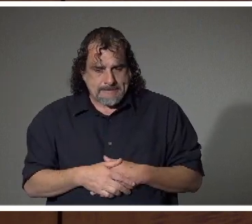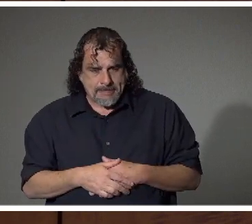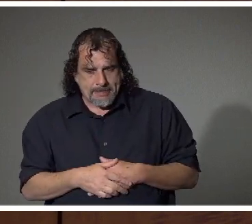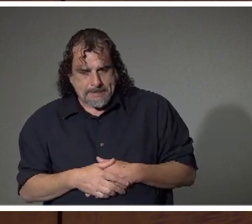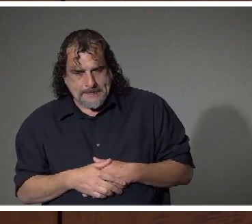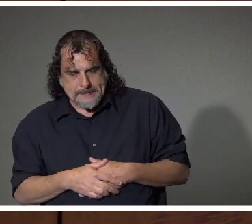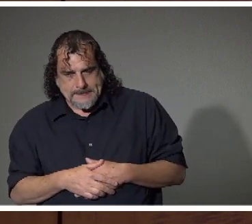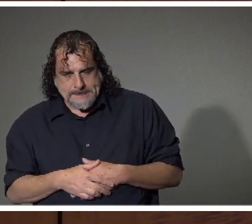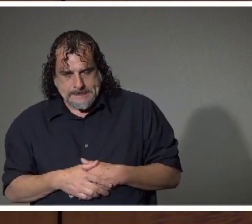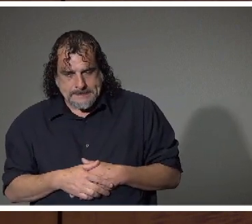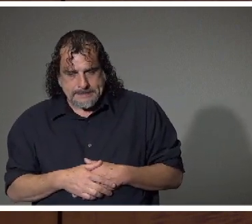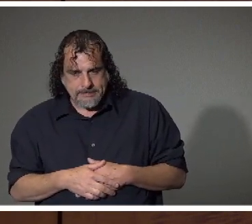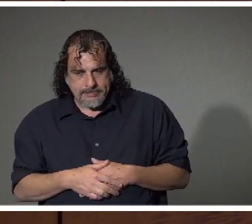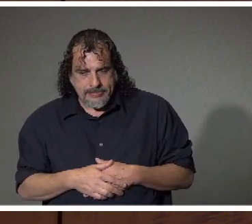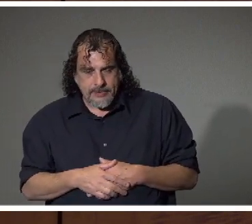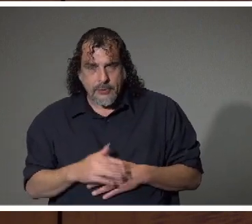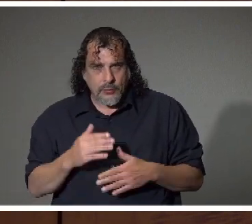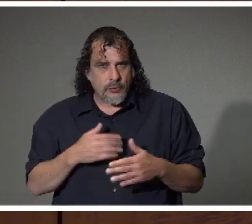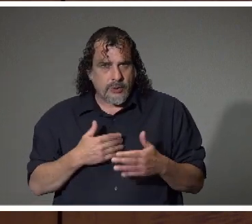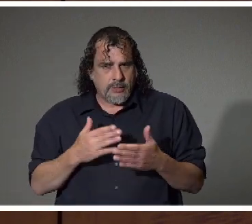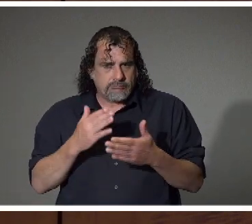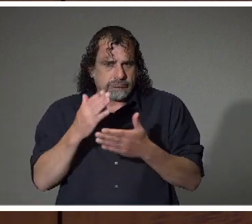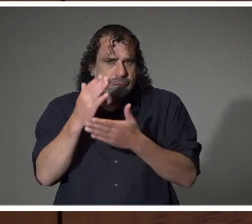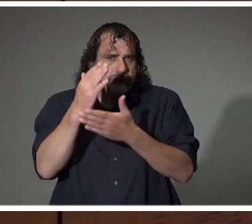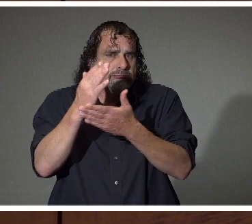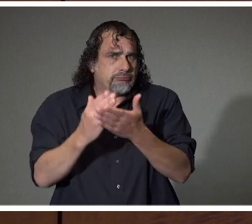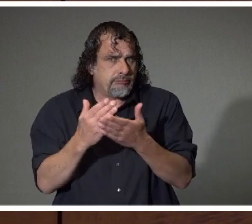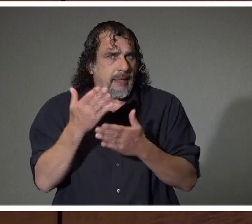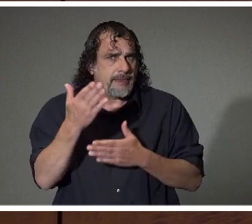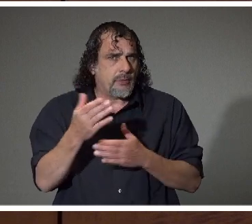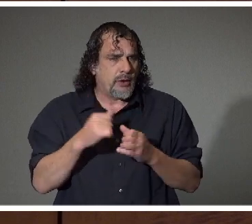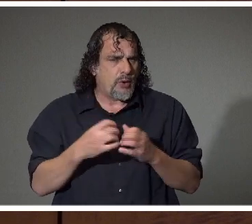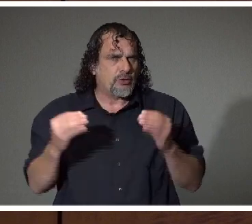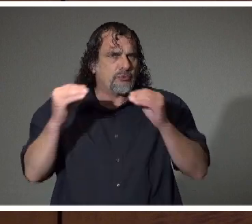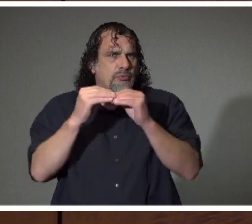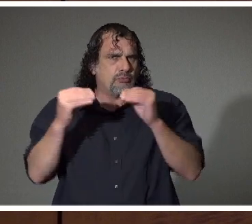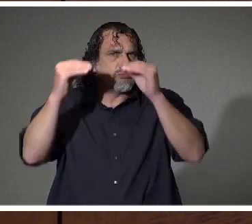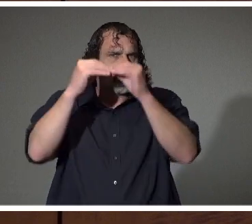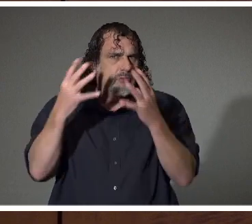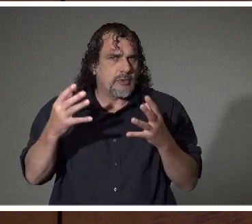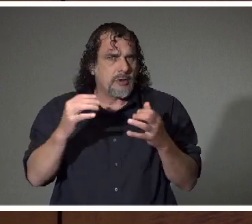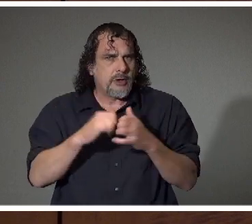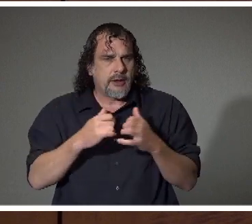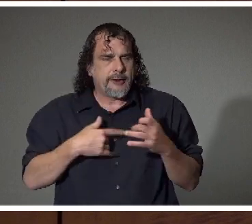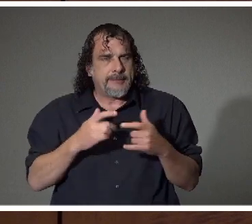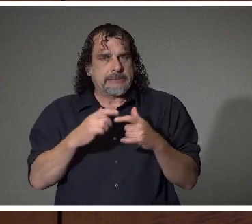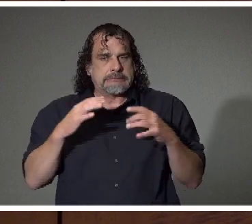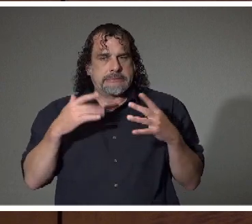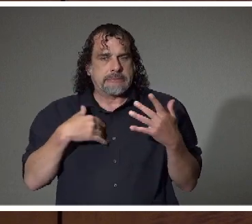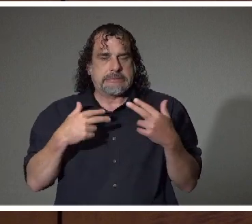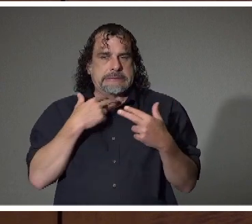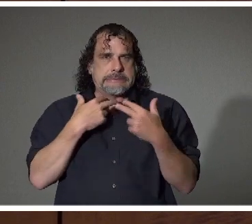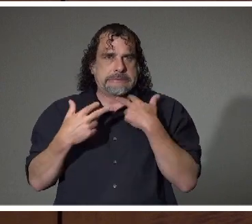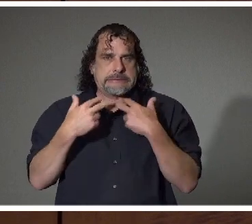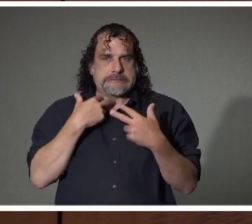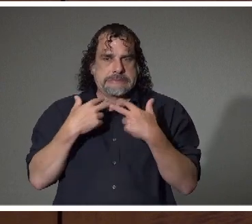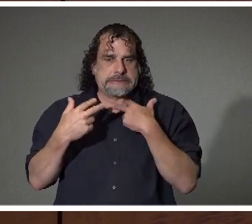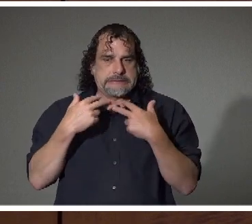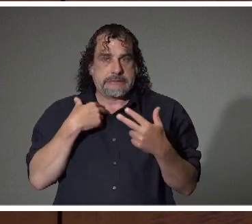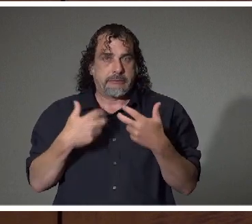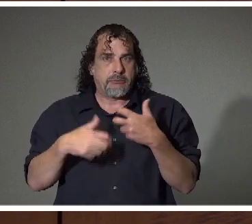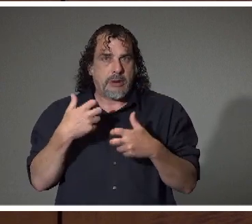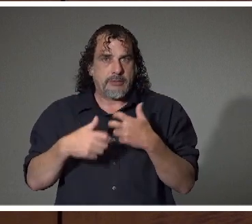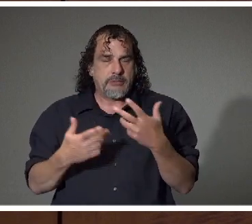count. So, you know, we're partway there. We want to do a lot more. There have been significant bottlenecks, and as the governor mentioned,